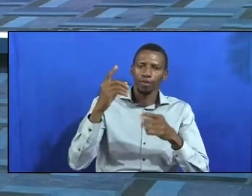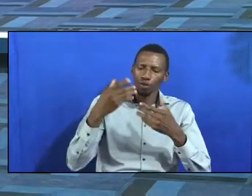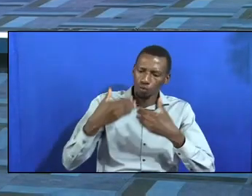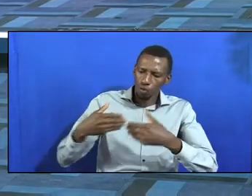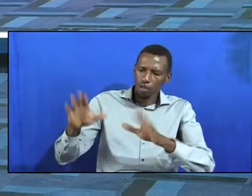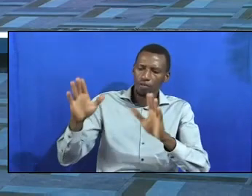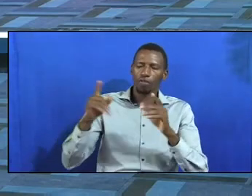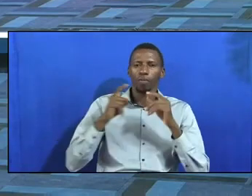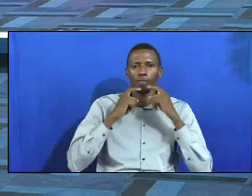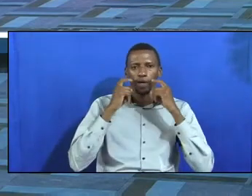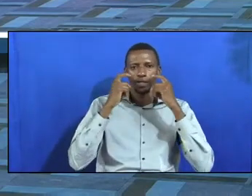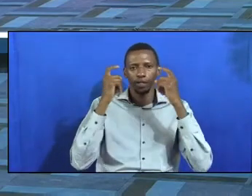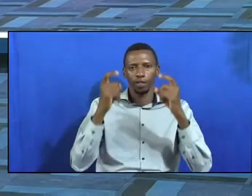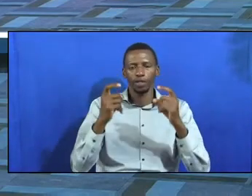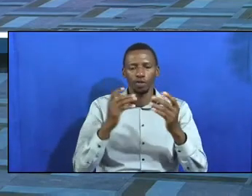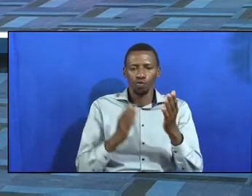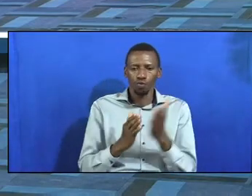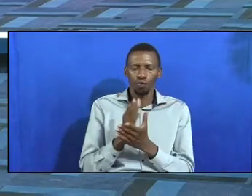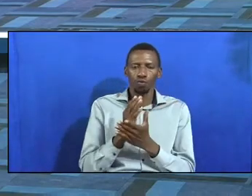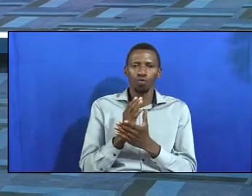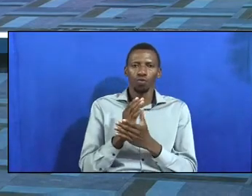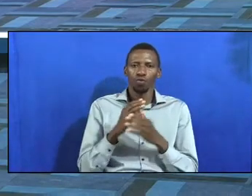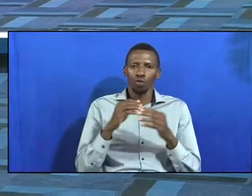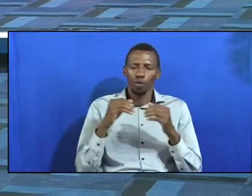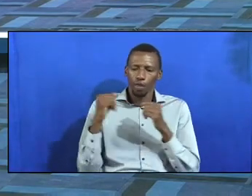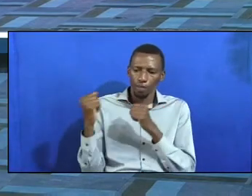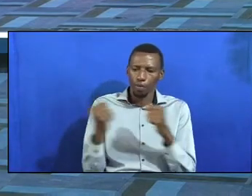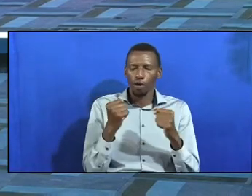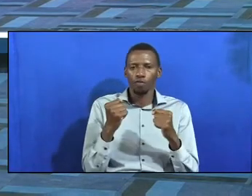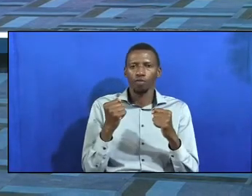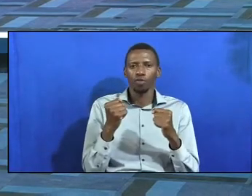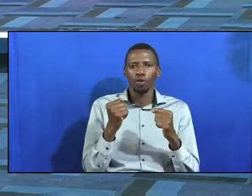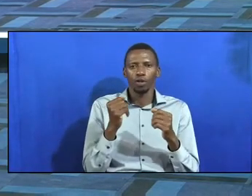most powerful agents of the Holy Spirit. Raise up your hand.